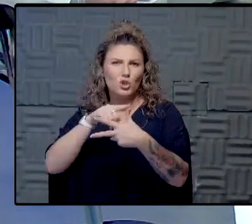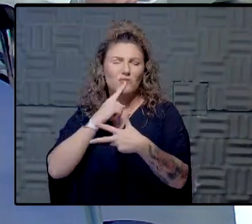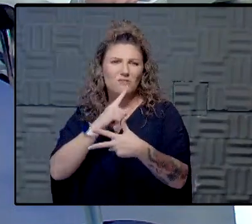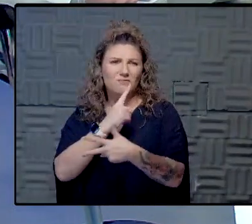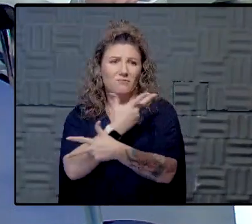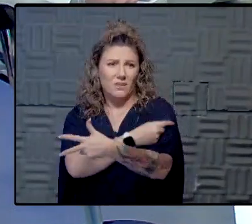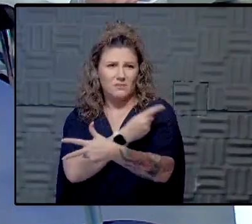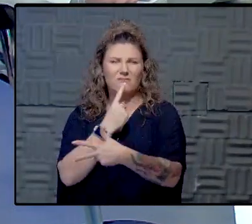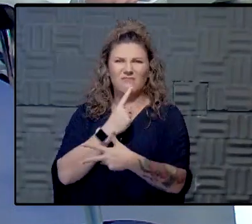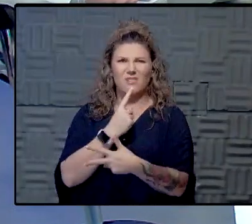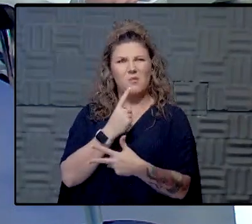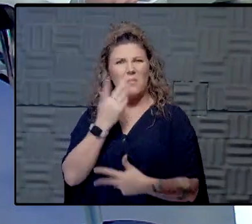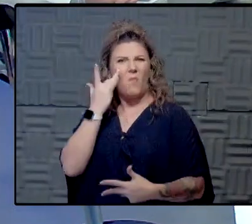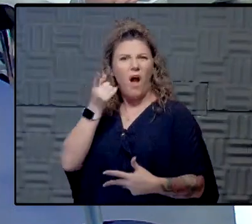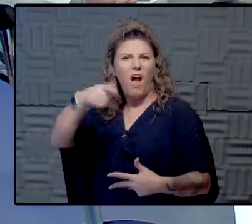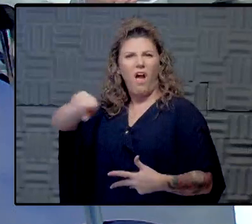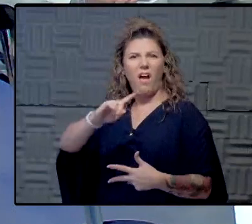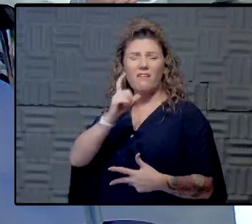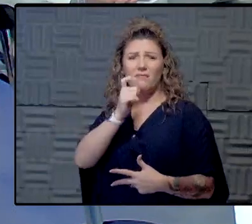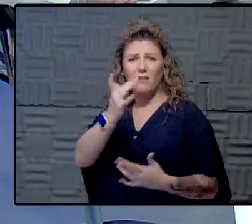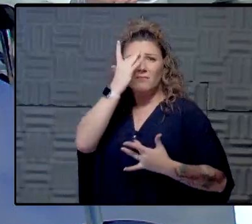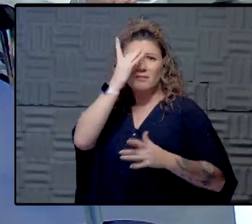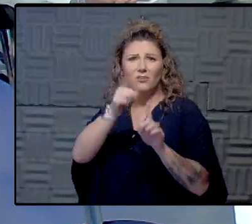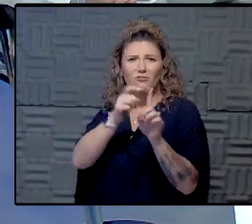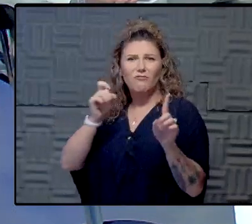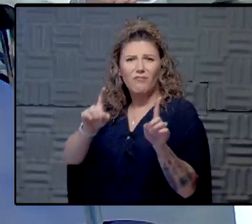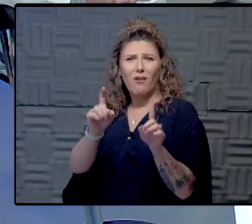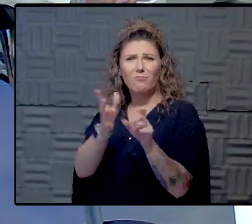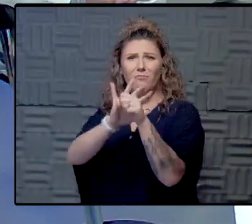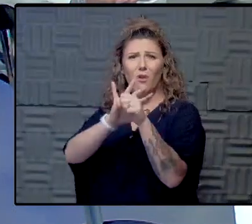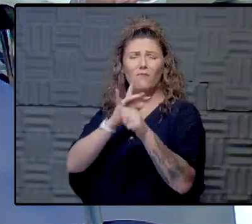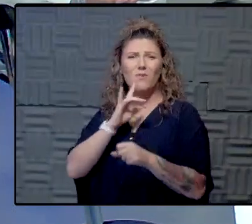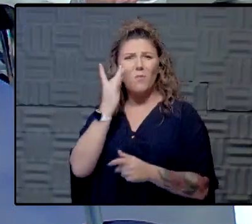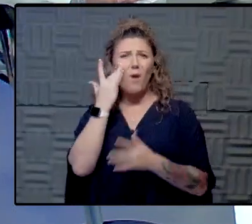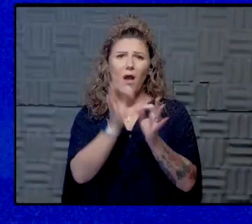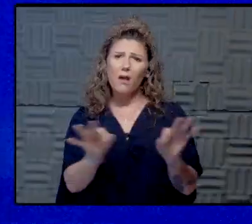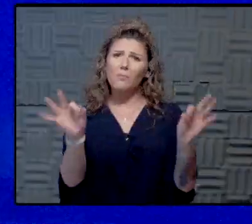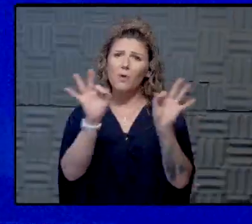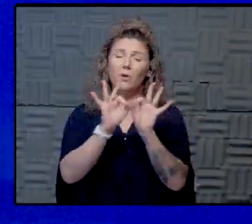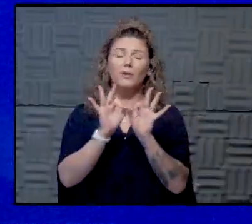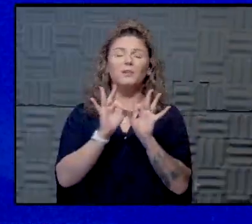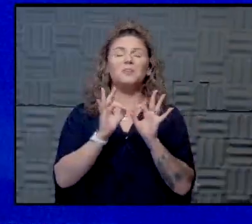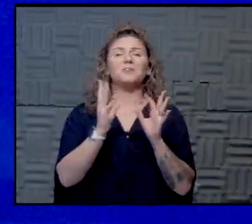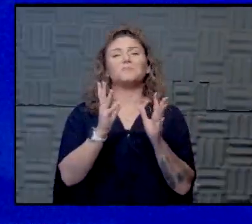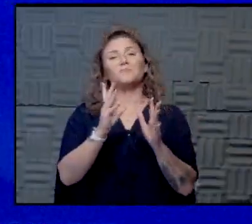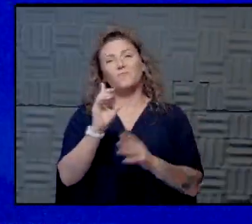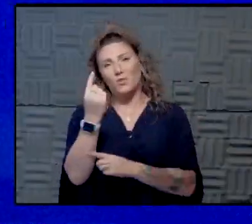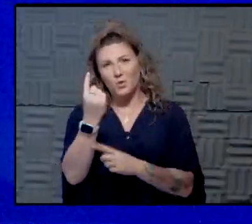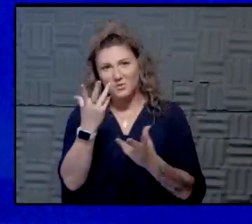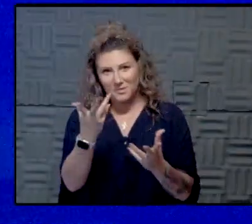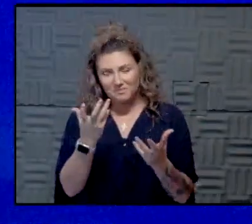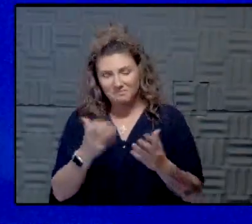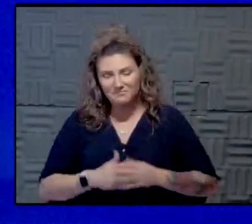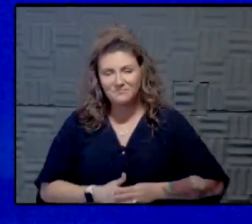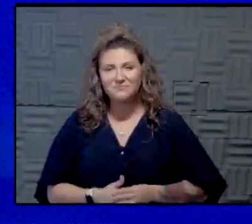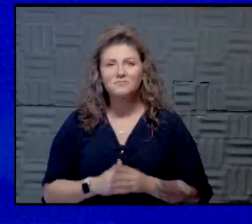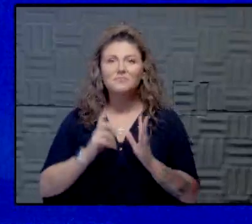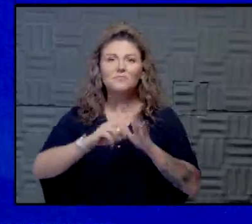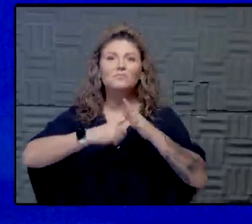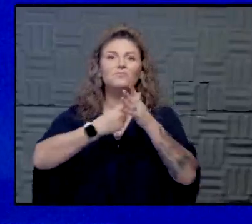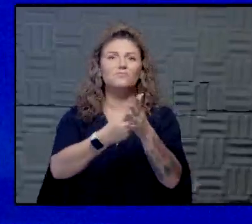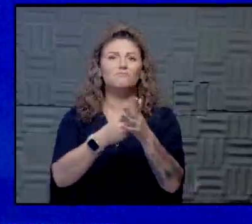vaccine? And I figured I would let you handle that one. Why is it so important? Yeah, you know, I'll start off just from